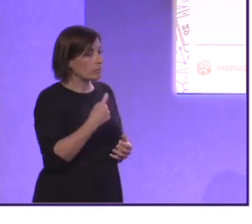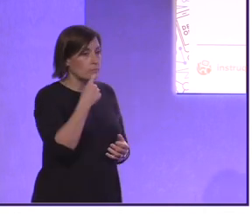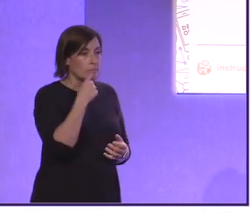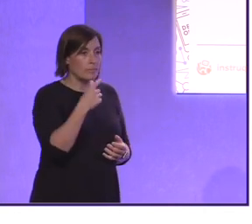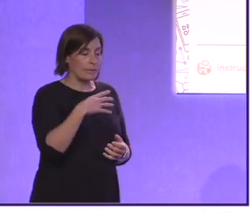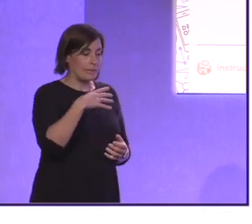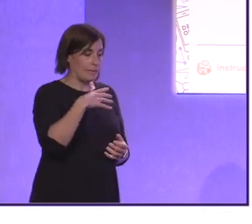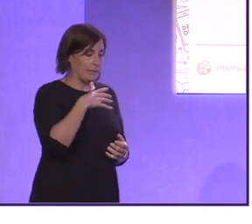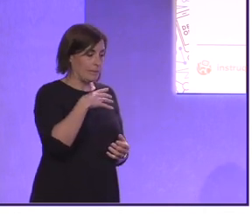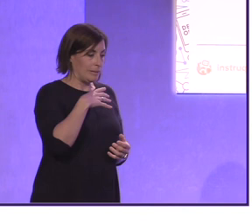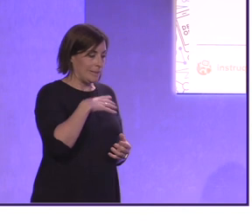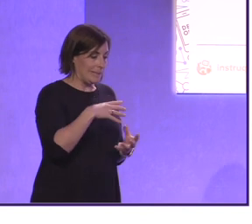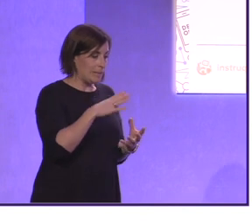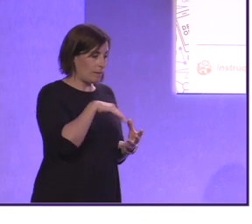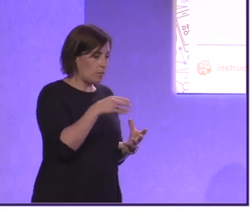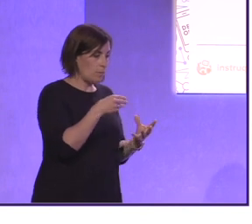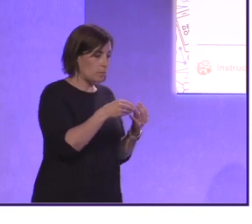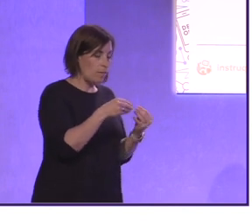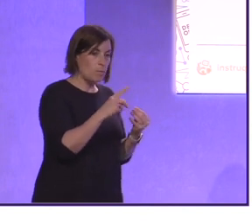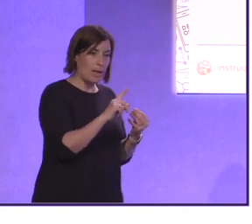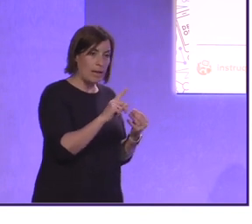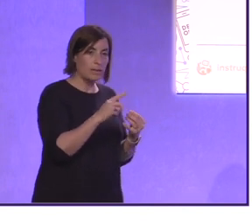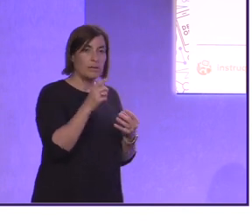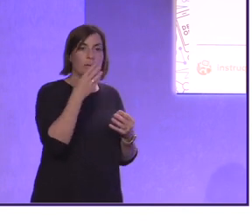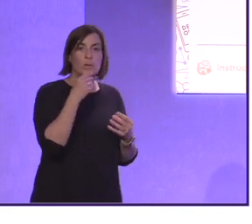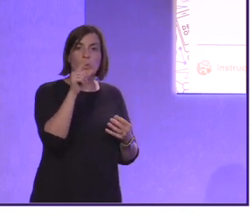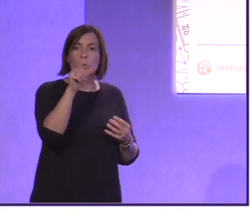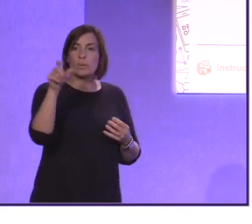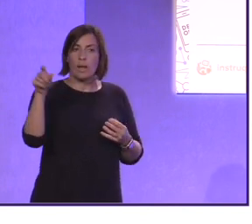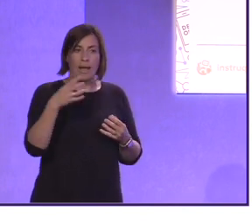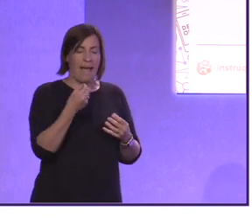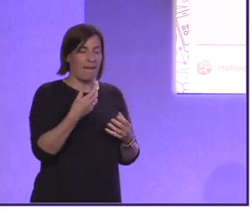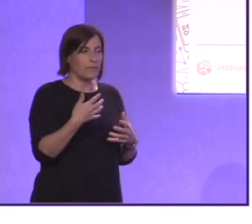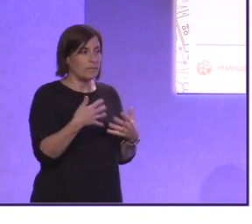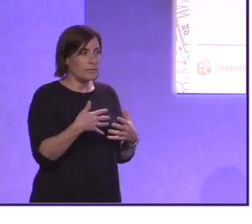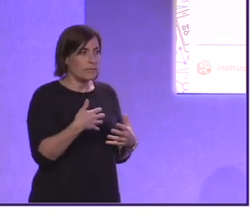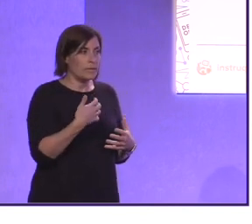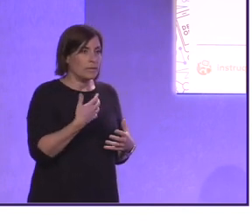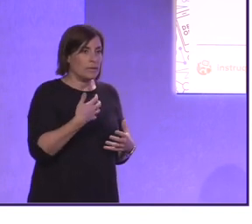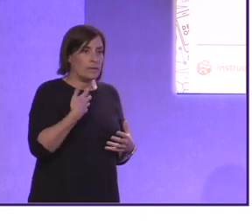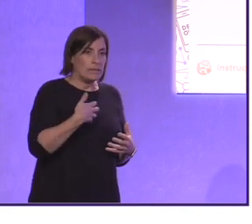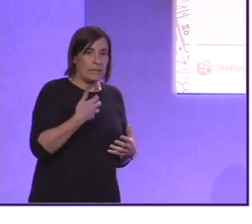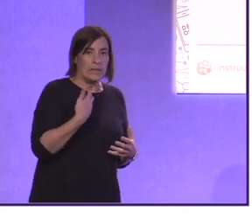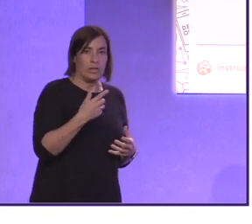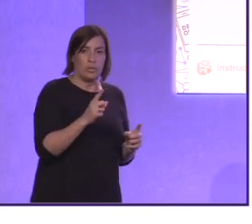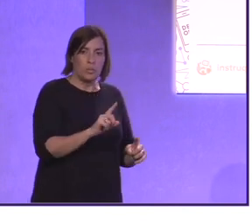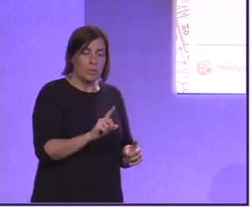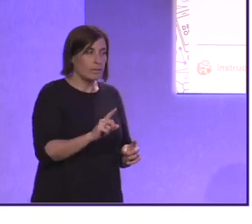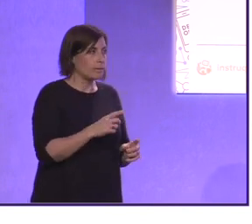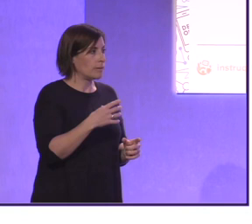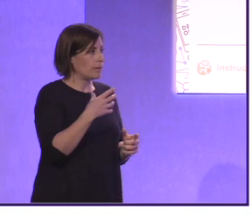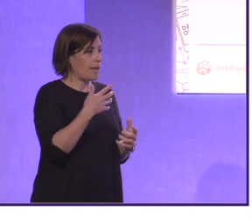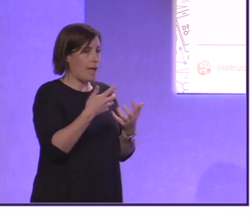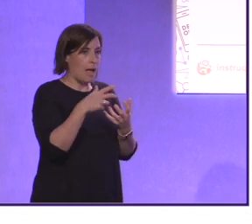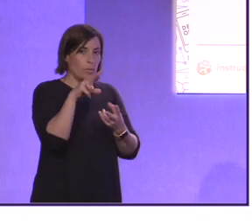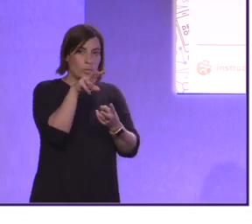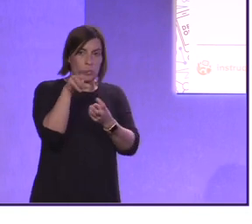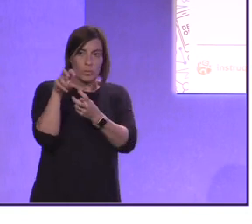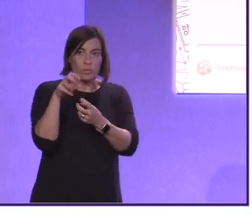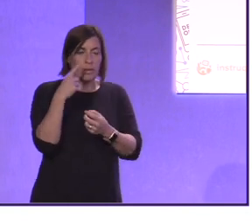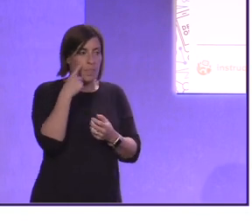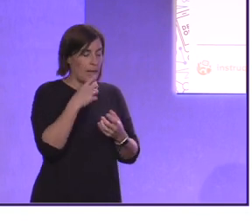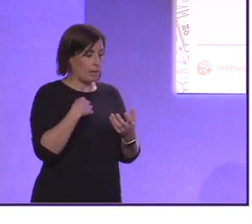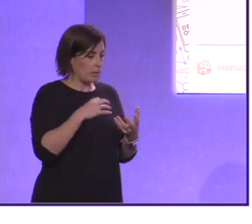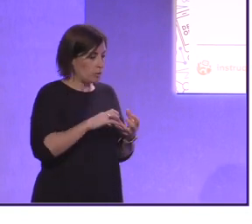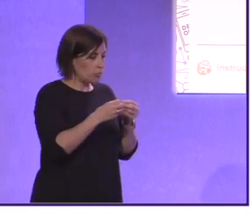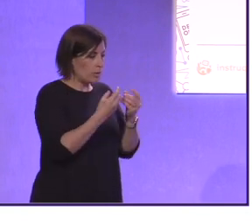these users expect or the pains they have, expectations, requirements, these kind of things. So to understand, how can we help? Where should we